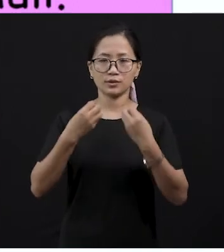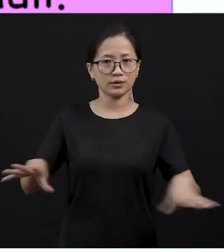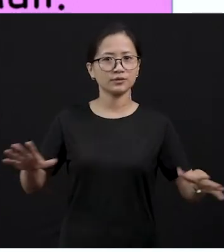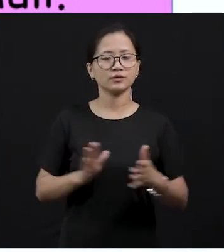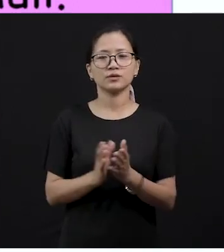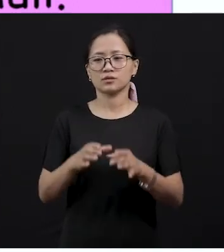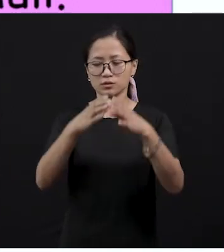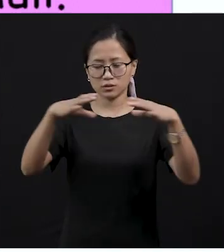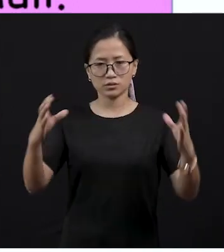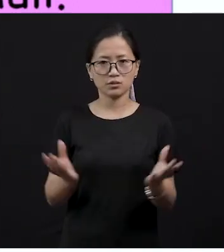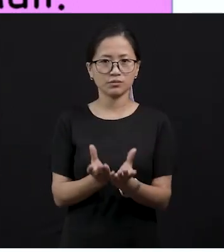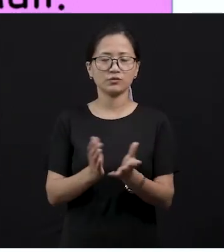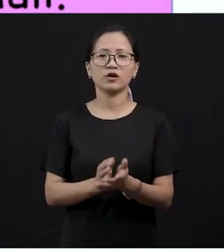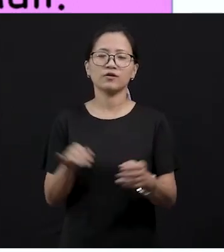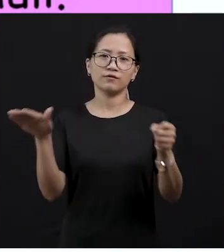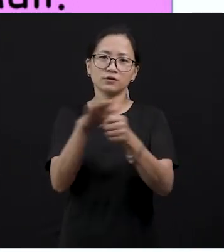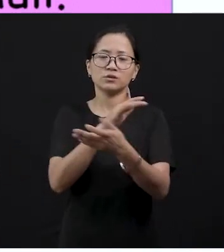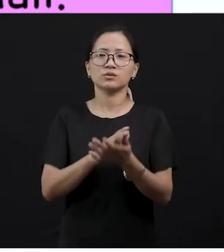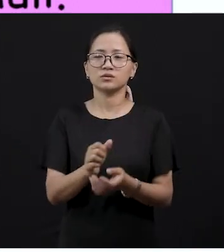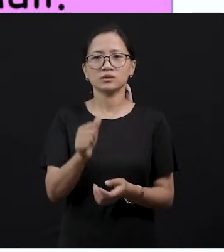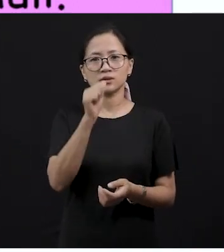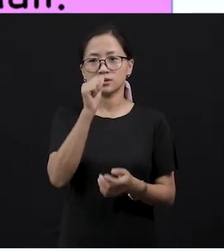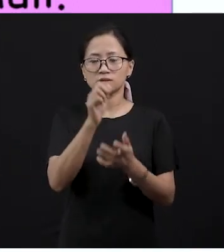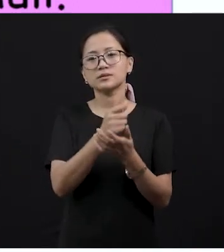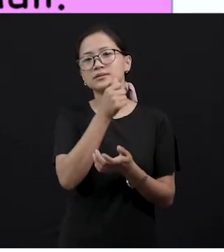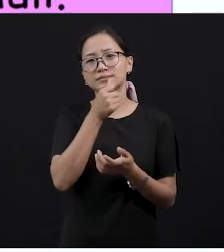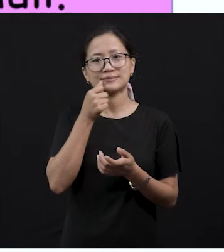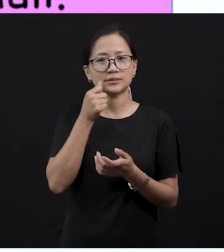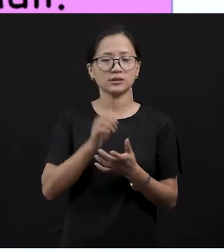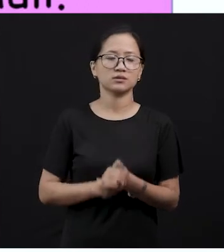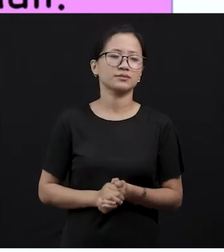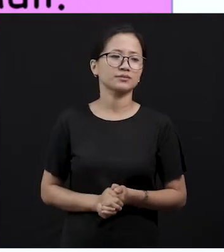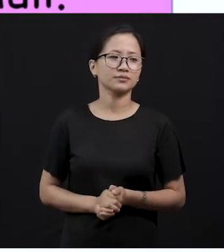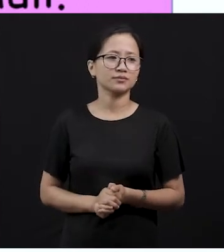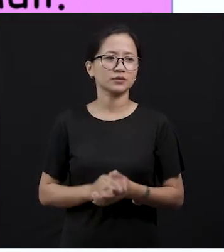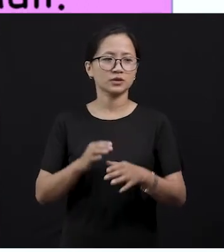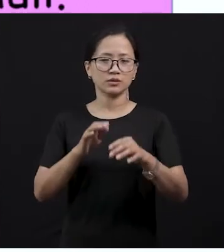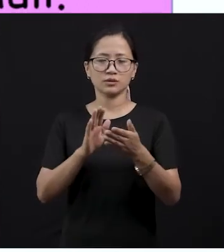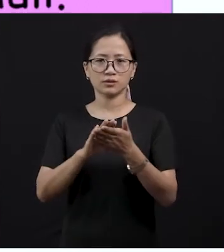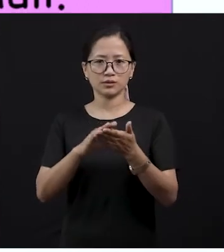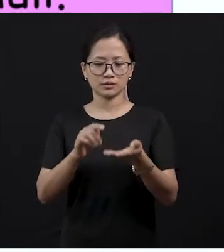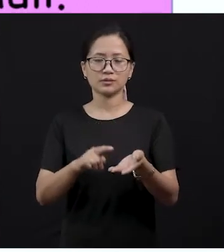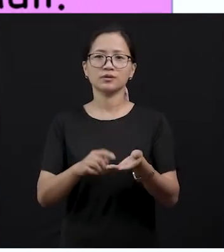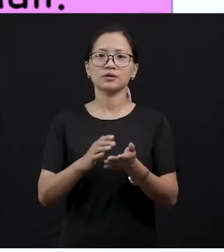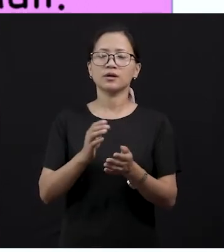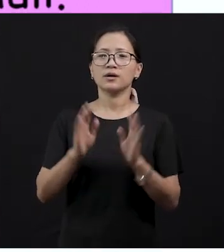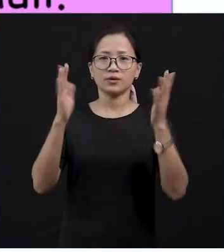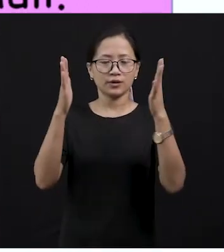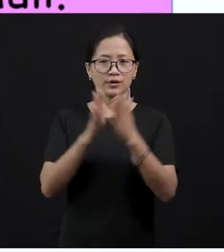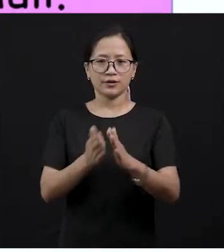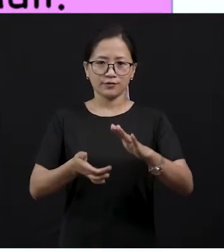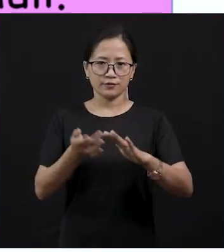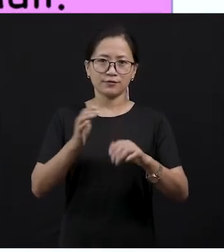pot like that, even though it is filled with milk. Yes or no? See, that means your hands feel the